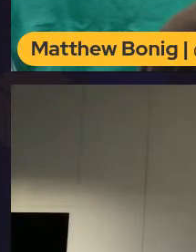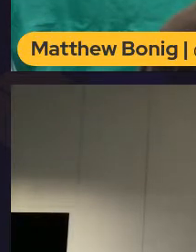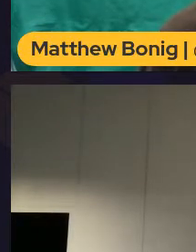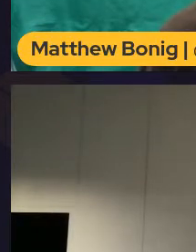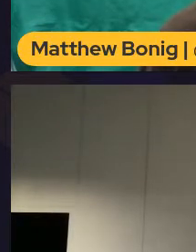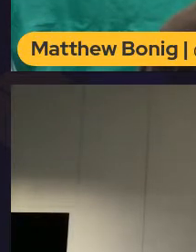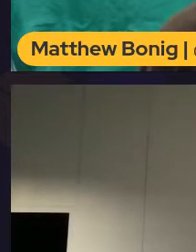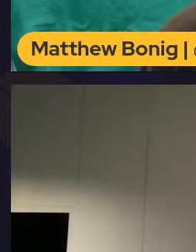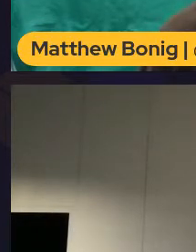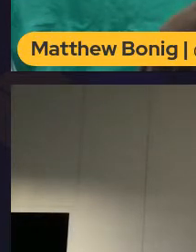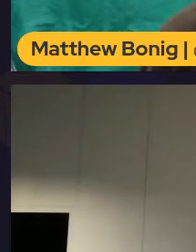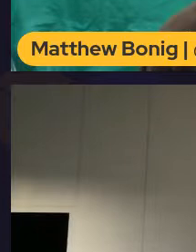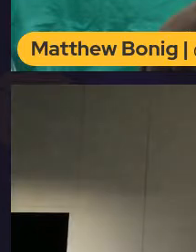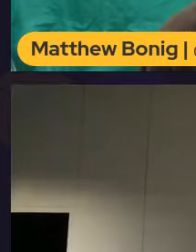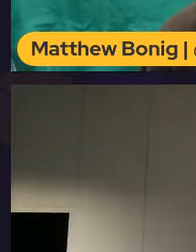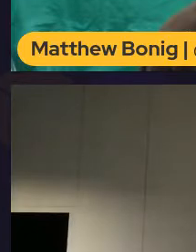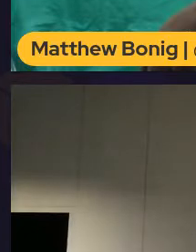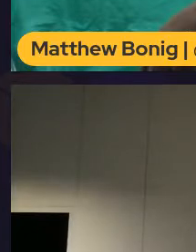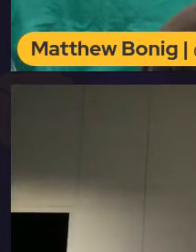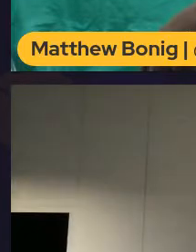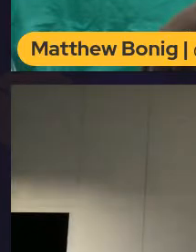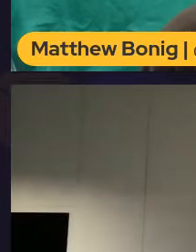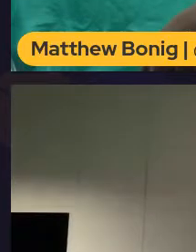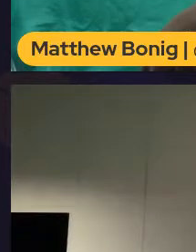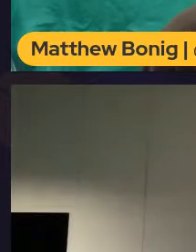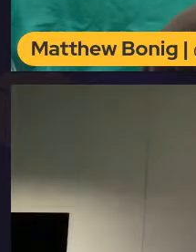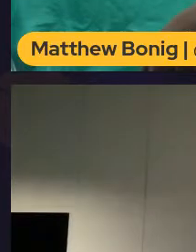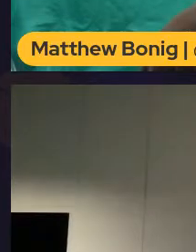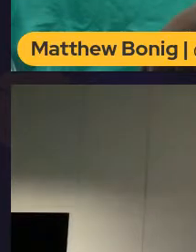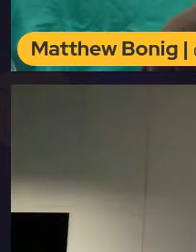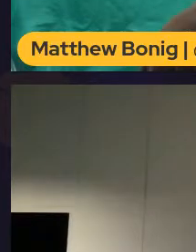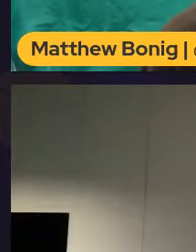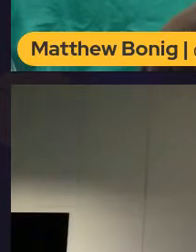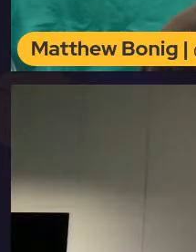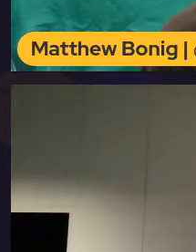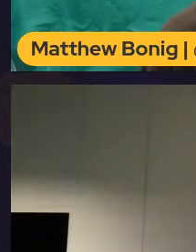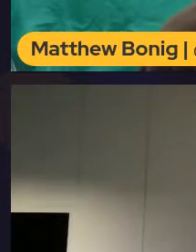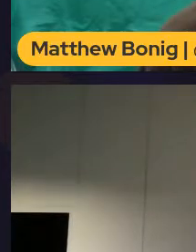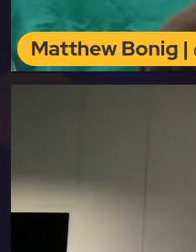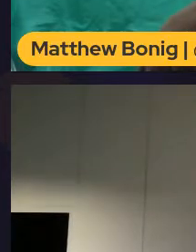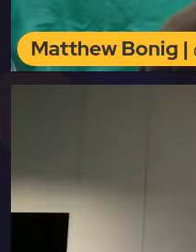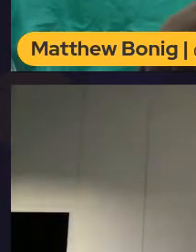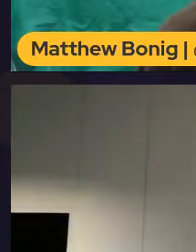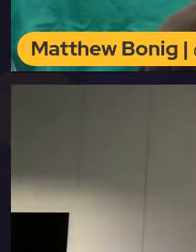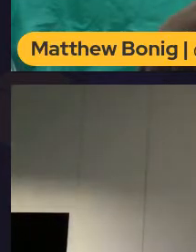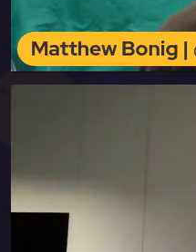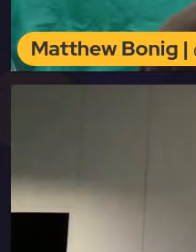is basically it manages your project toolchain configuration for you.